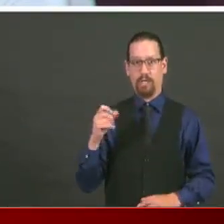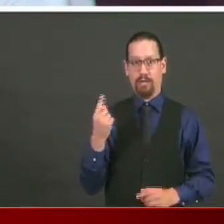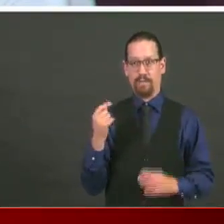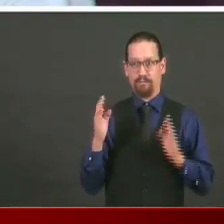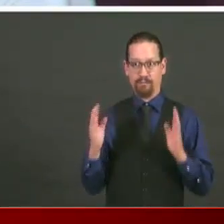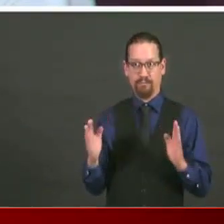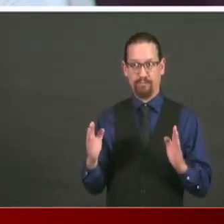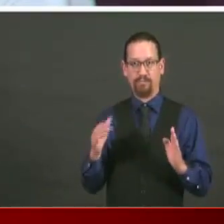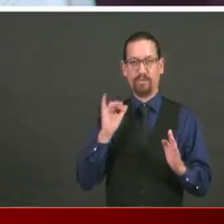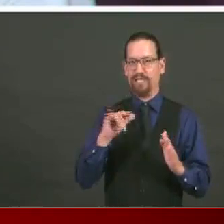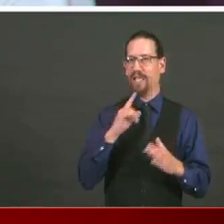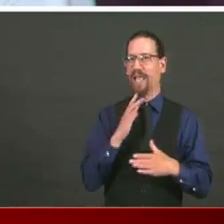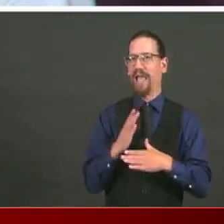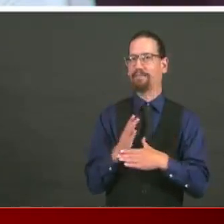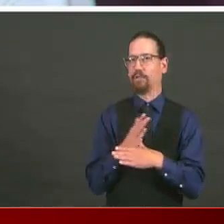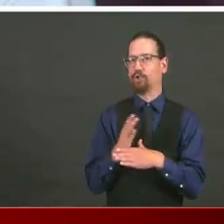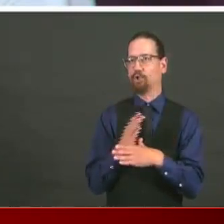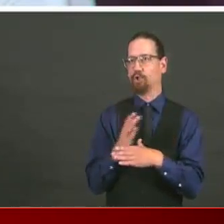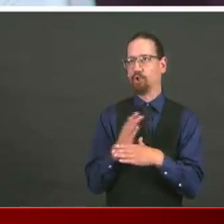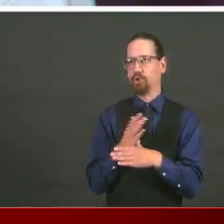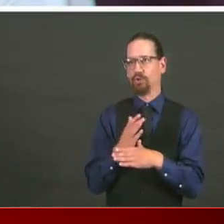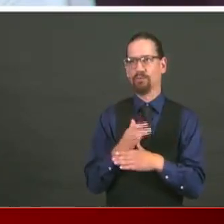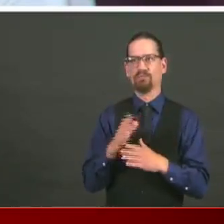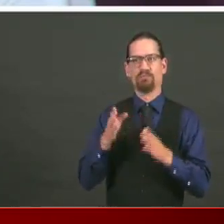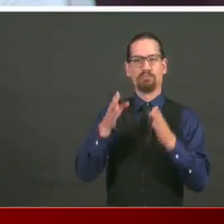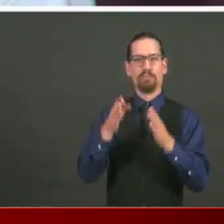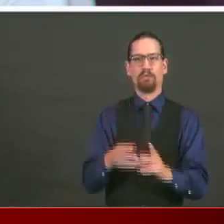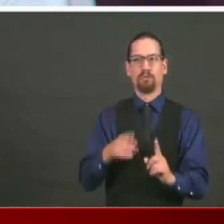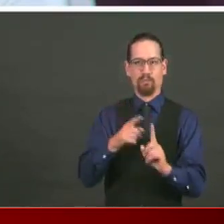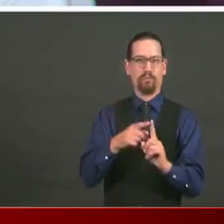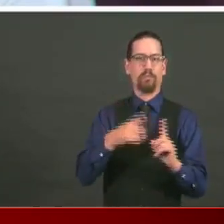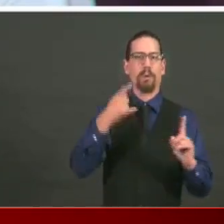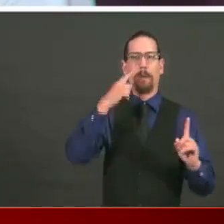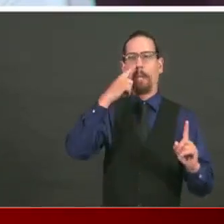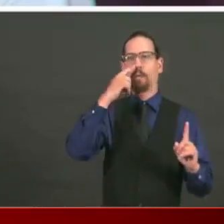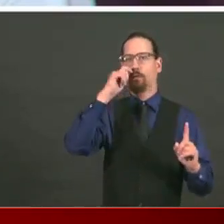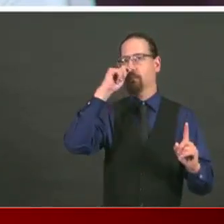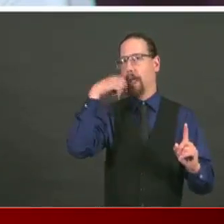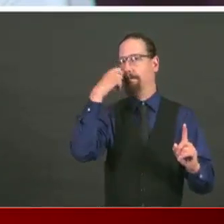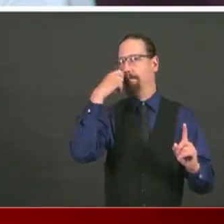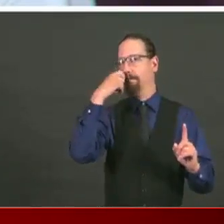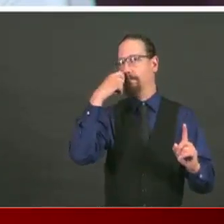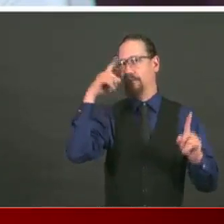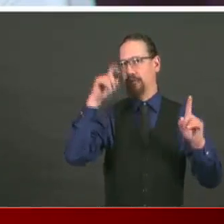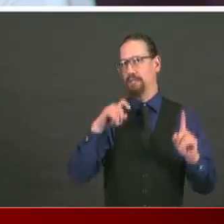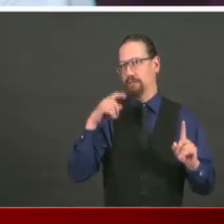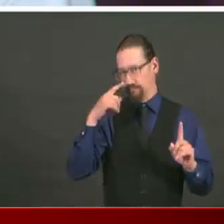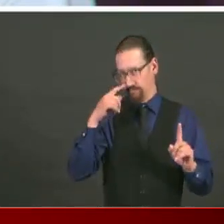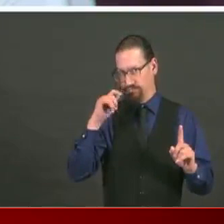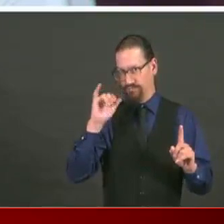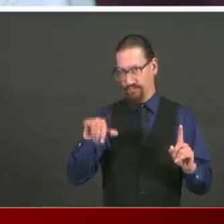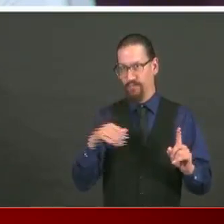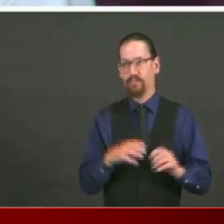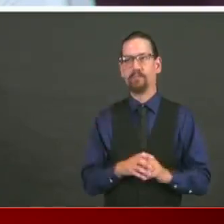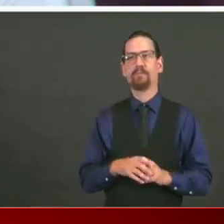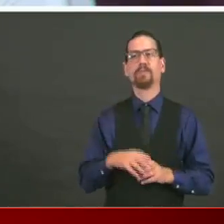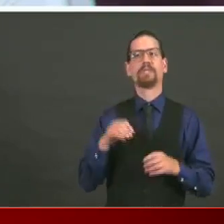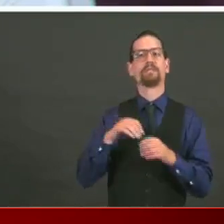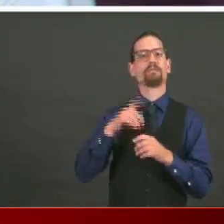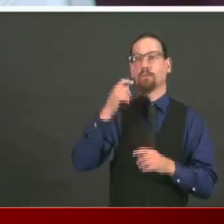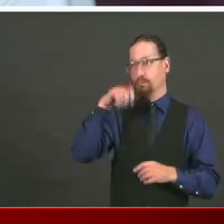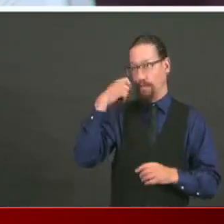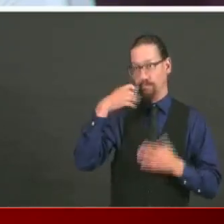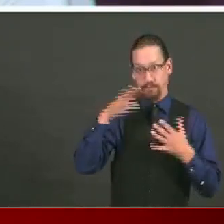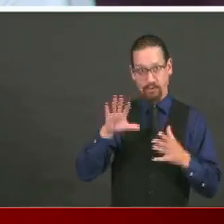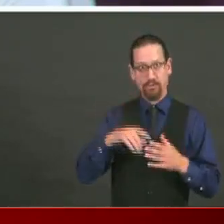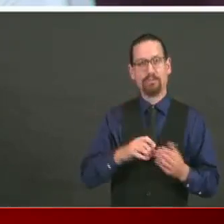number of days from when a patient is swabbed to when a result is available in an electronic laboratory reporting system.